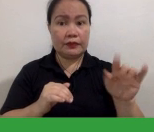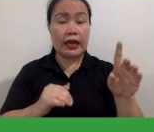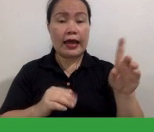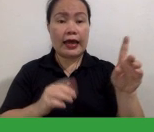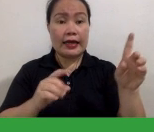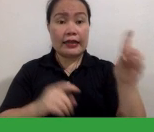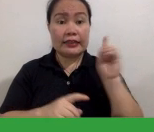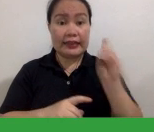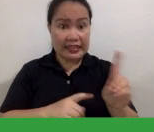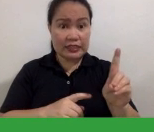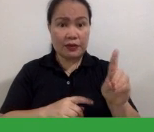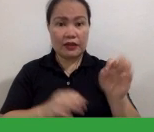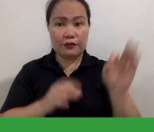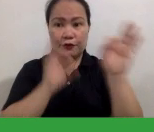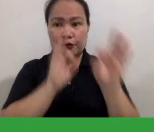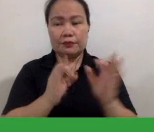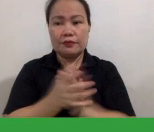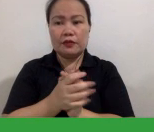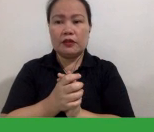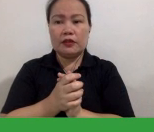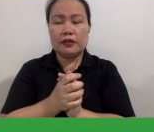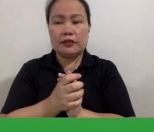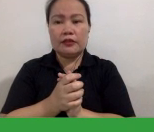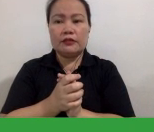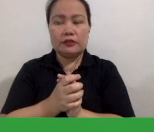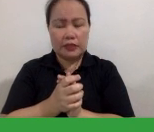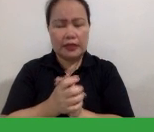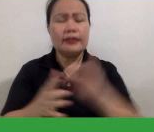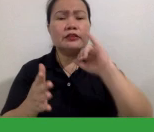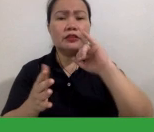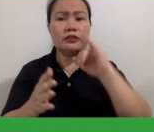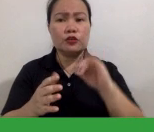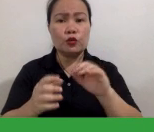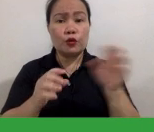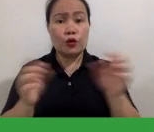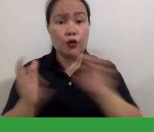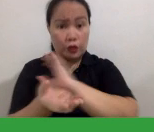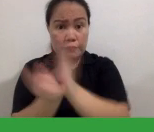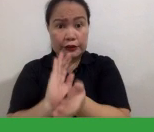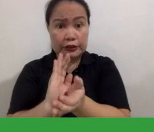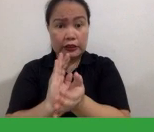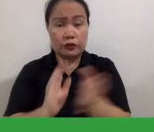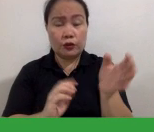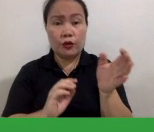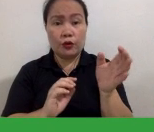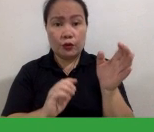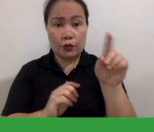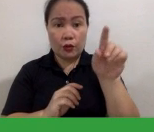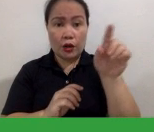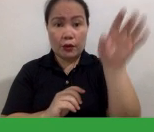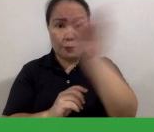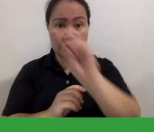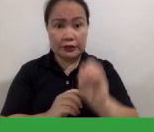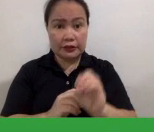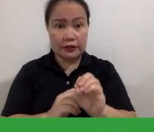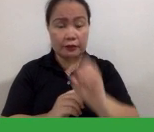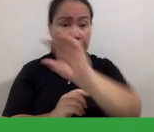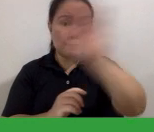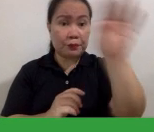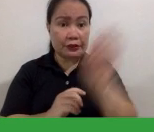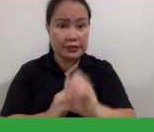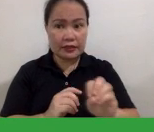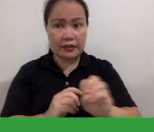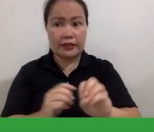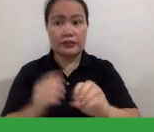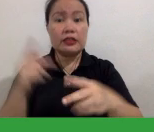in decimal form. How about in percent form? So, we will just multiply, we will